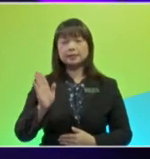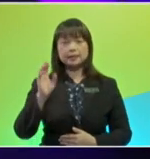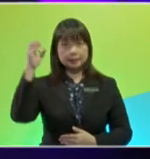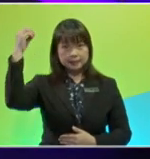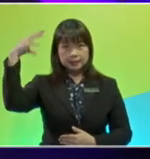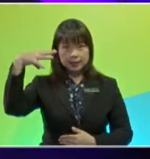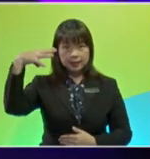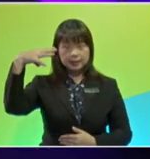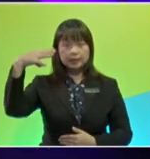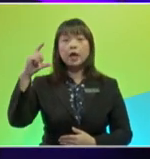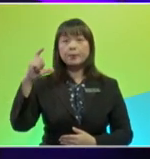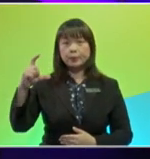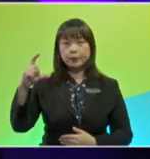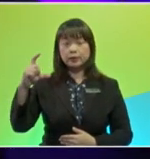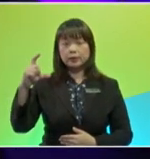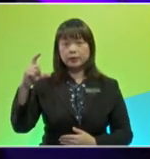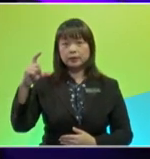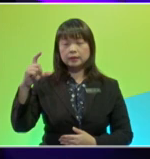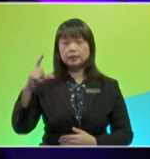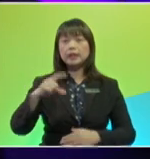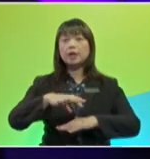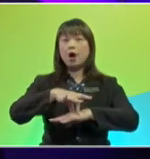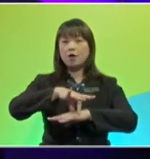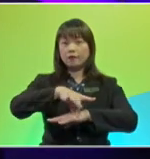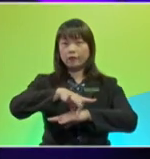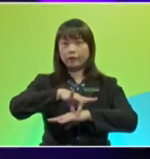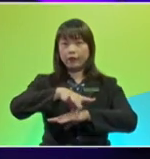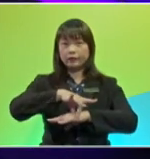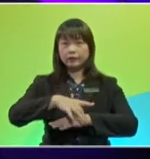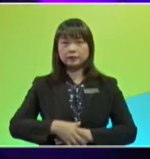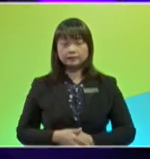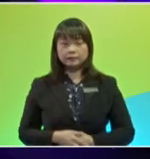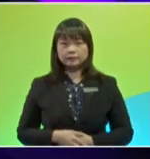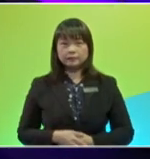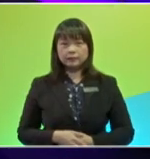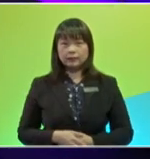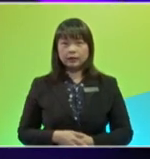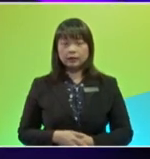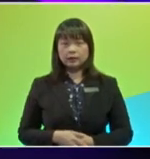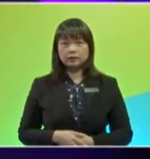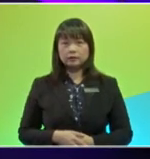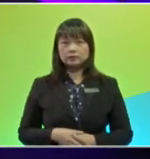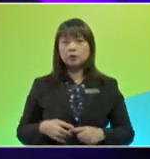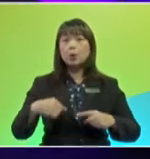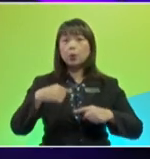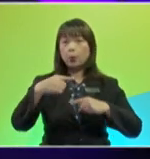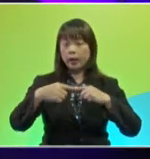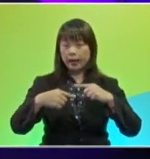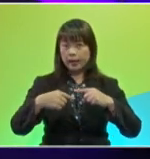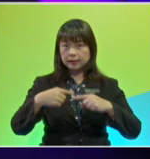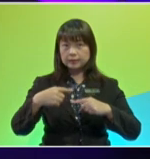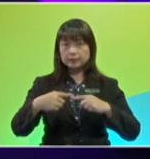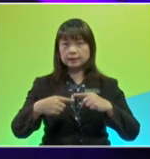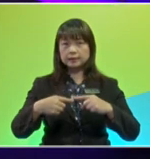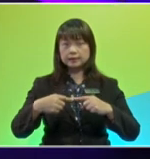the moon, and you're holding the earth. You're like the observer from earth, okay? So when I shine the